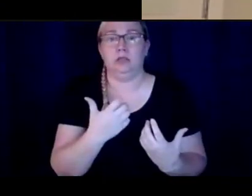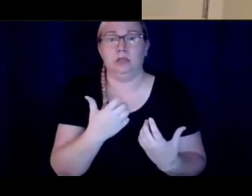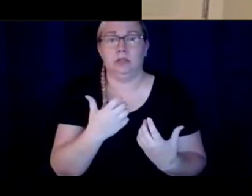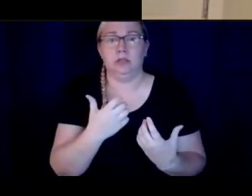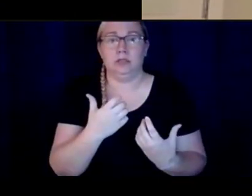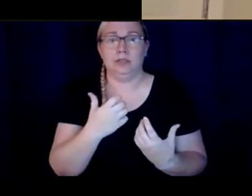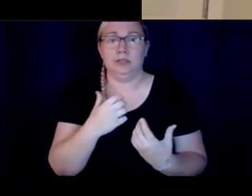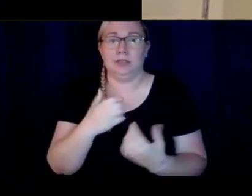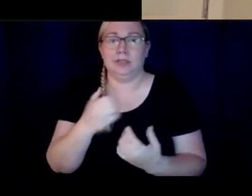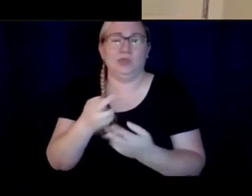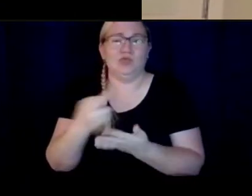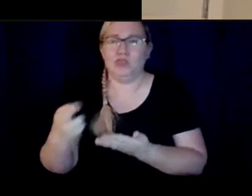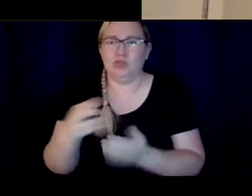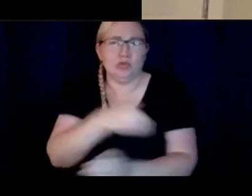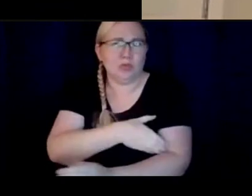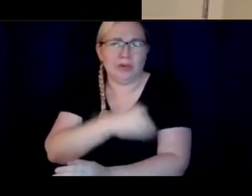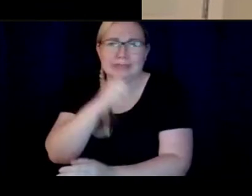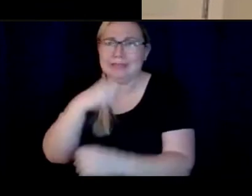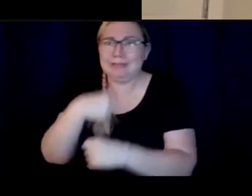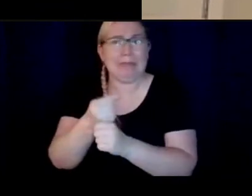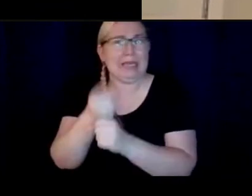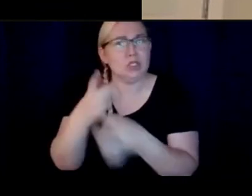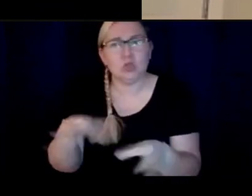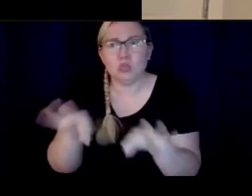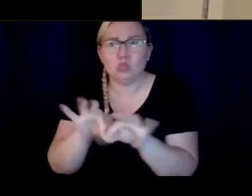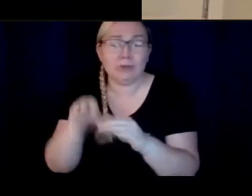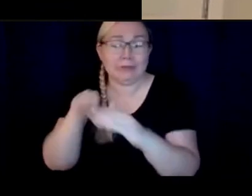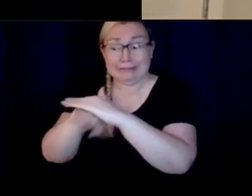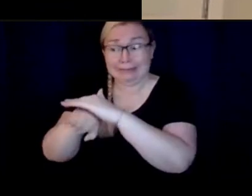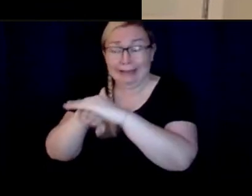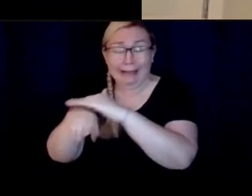worthy. You know, access is constantly